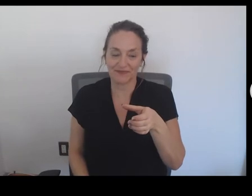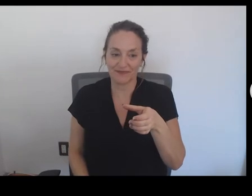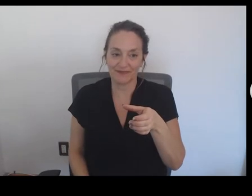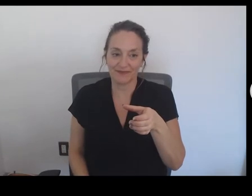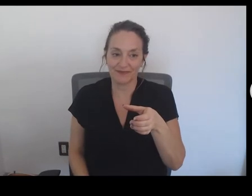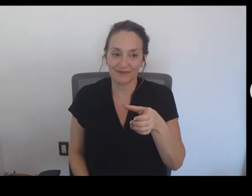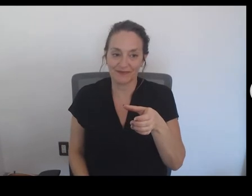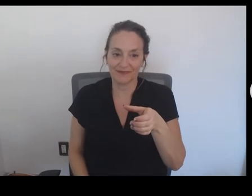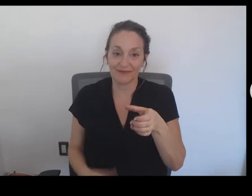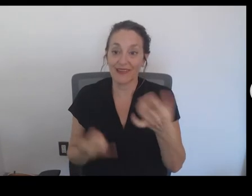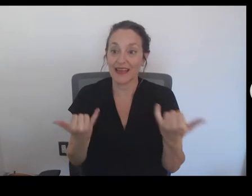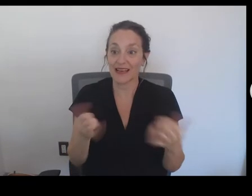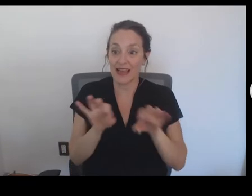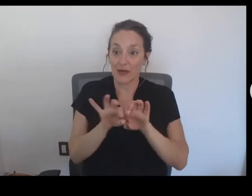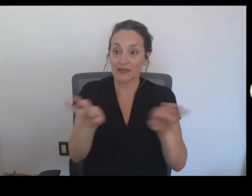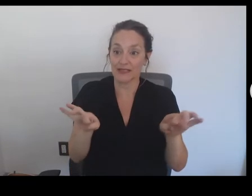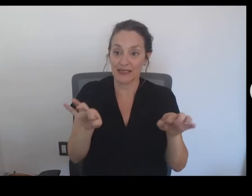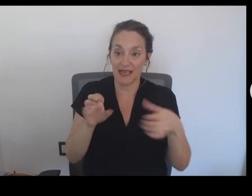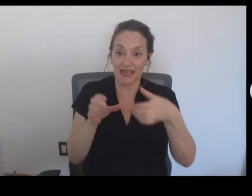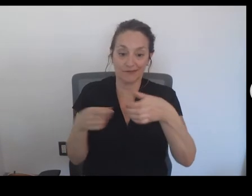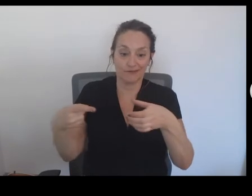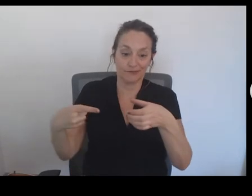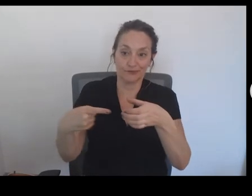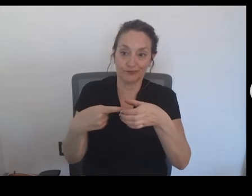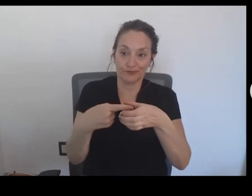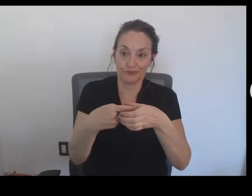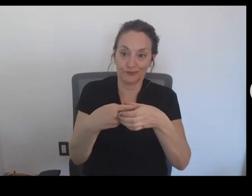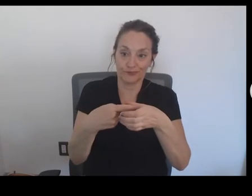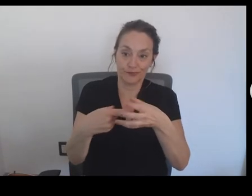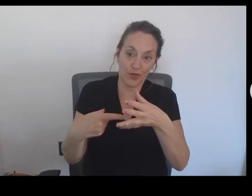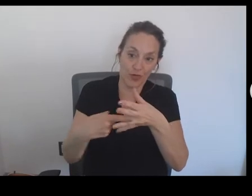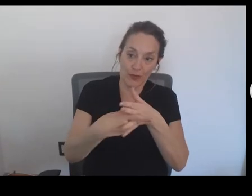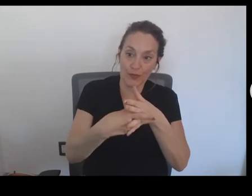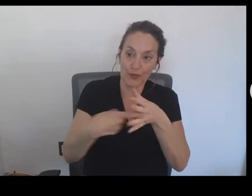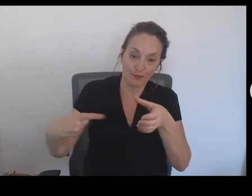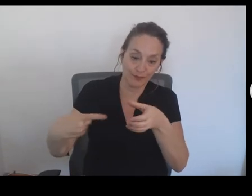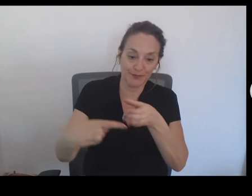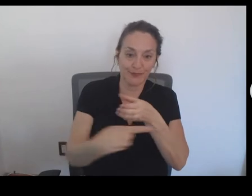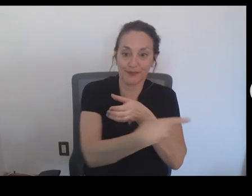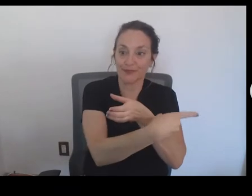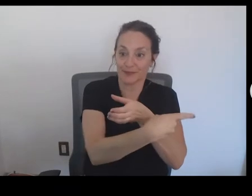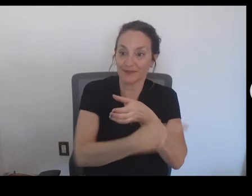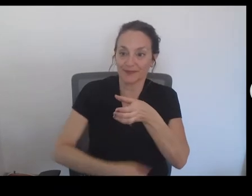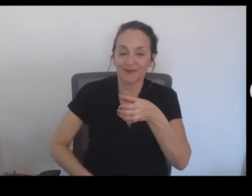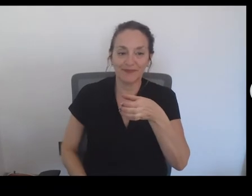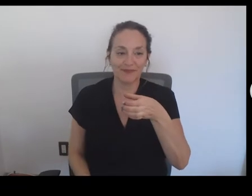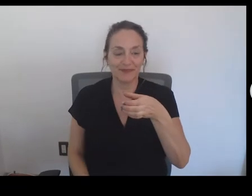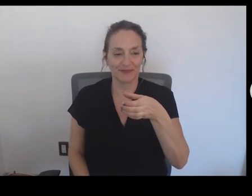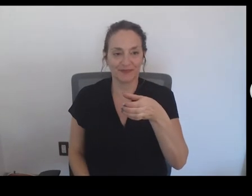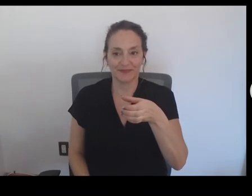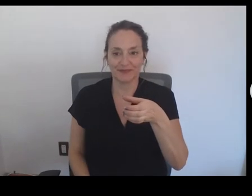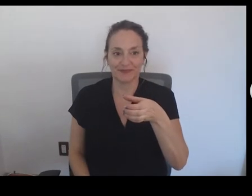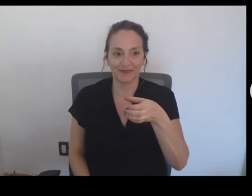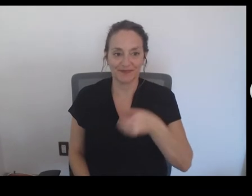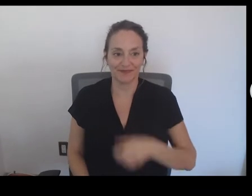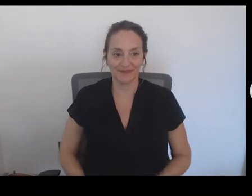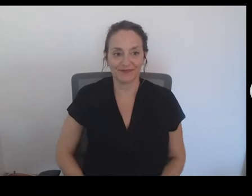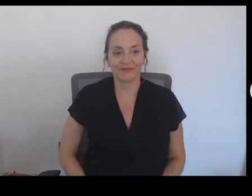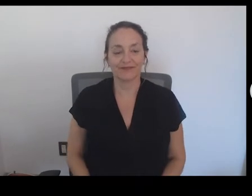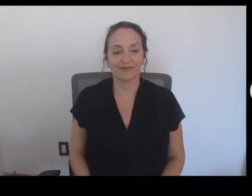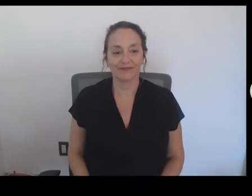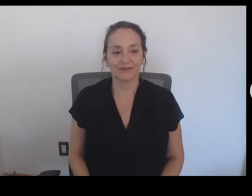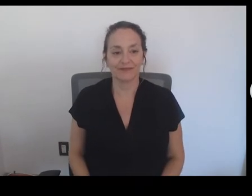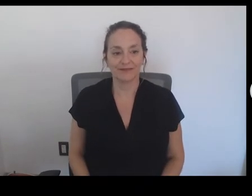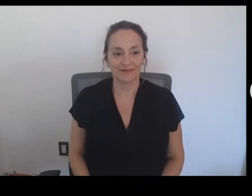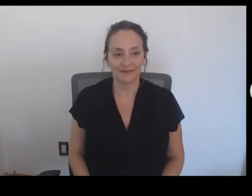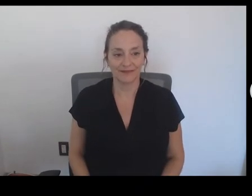And push the dowel through so it's all the way through the cup, coming out the other side a little way. So